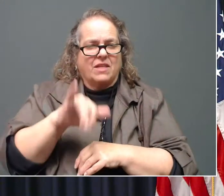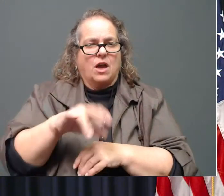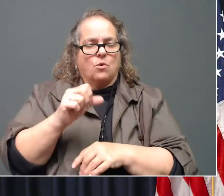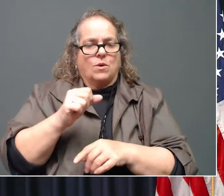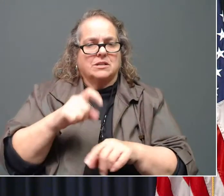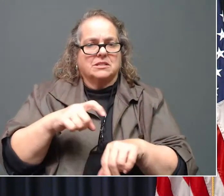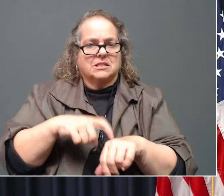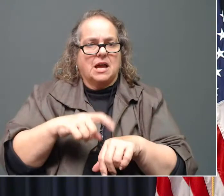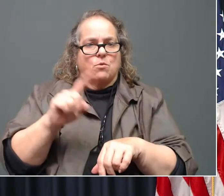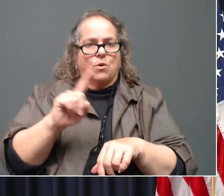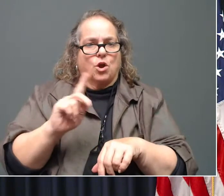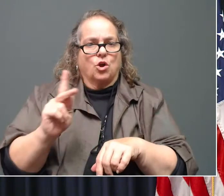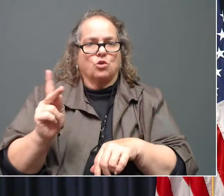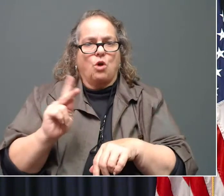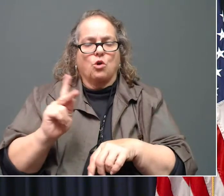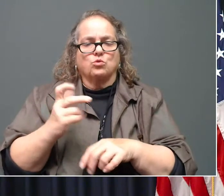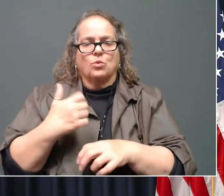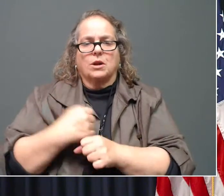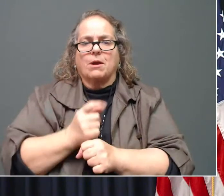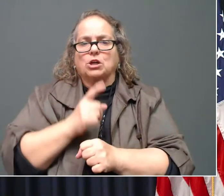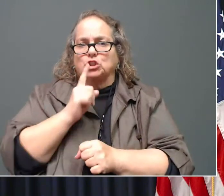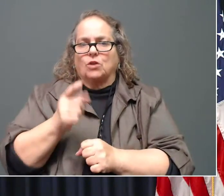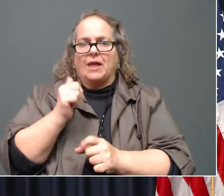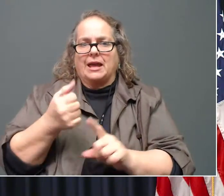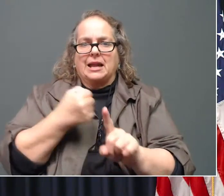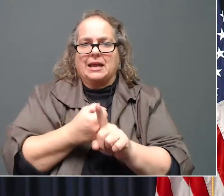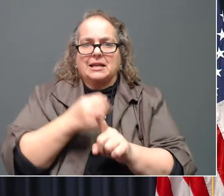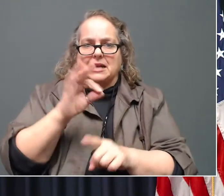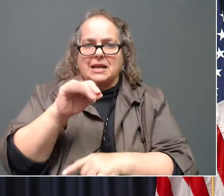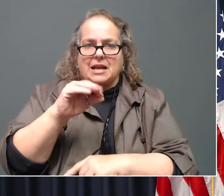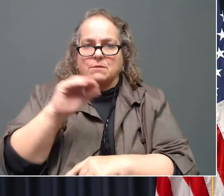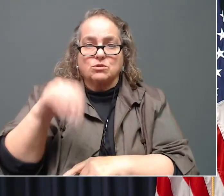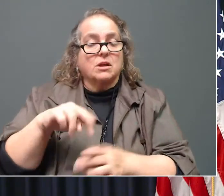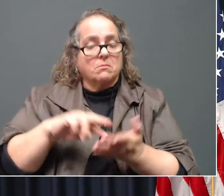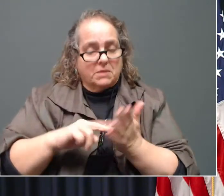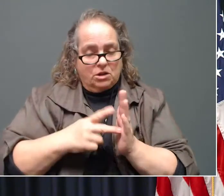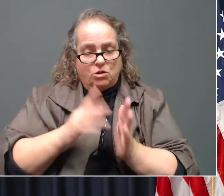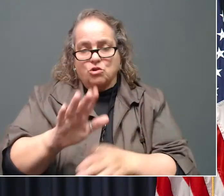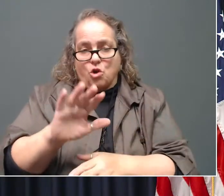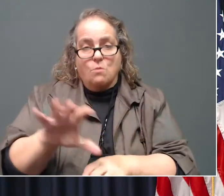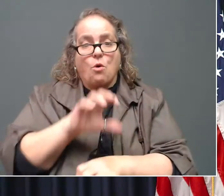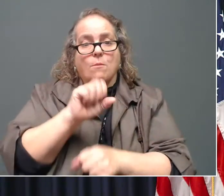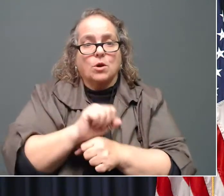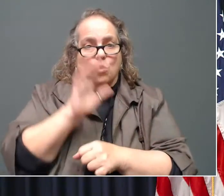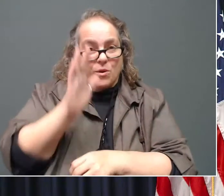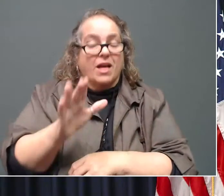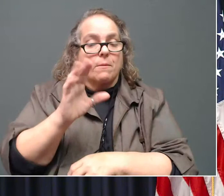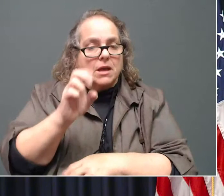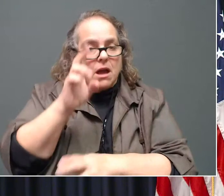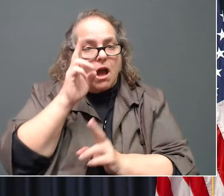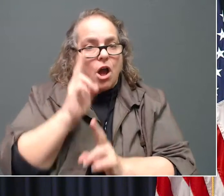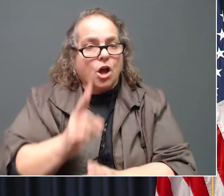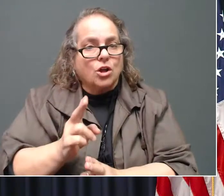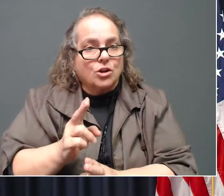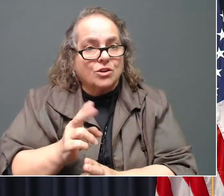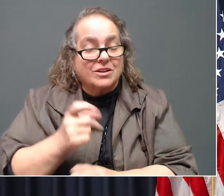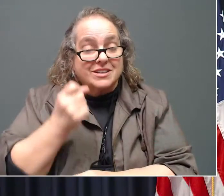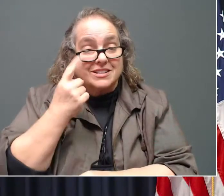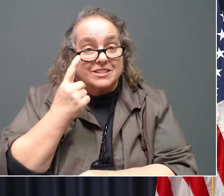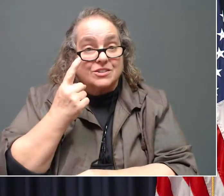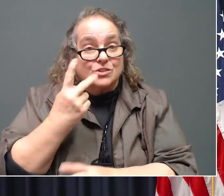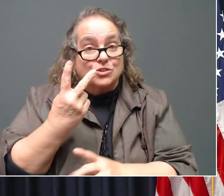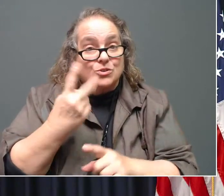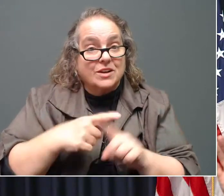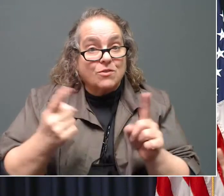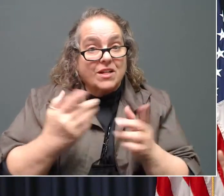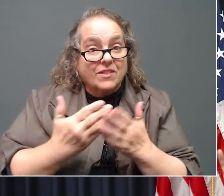they could hit the 90%, then they should have their appointment honored. Again, this is two different things. We want people to be in 1A and